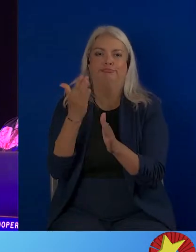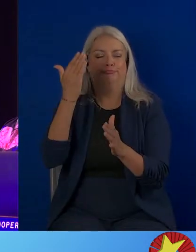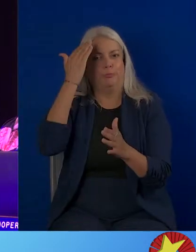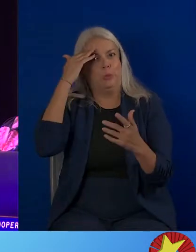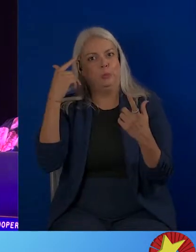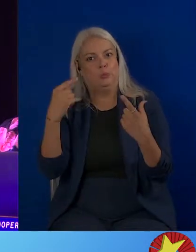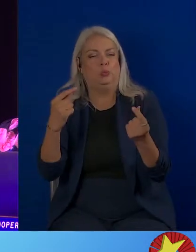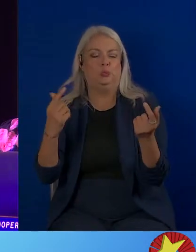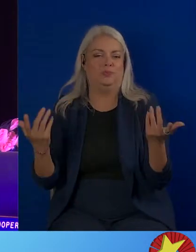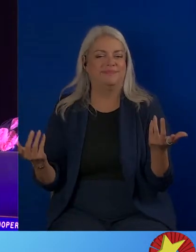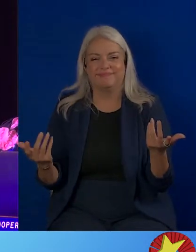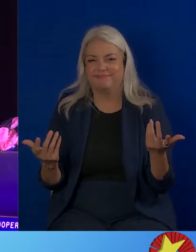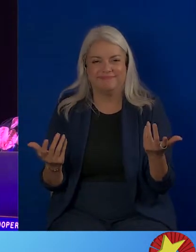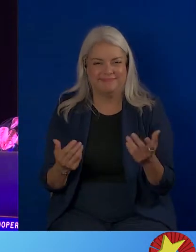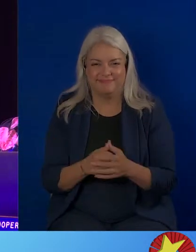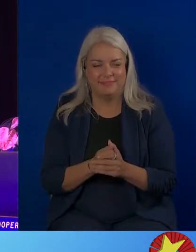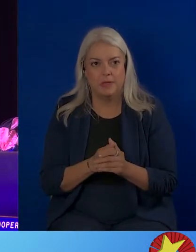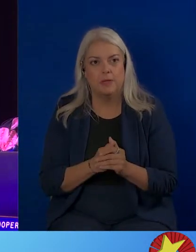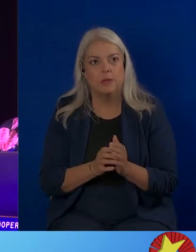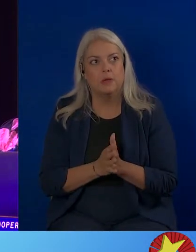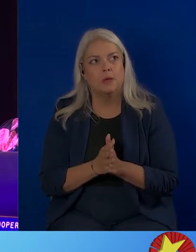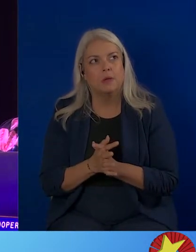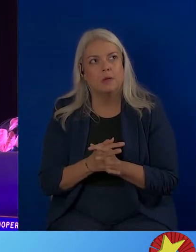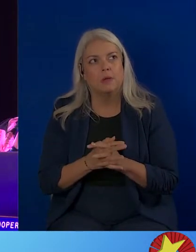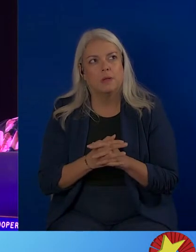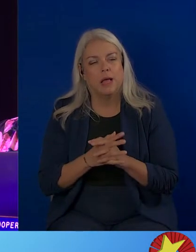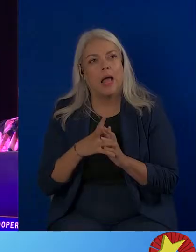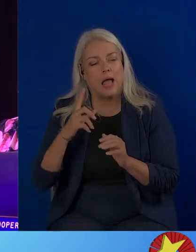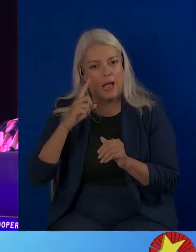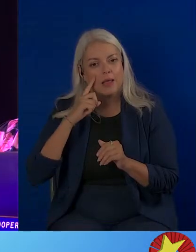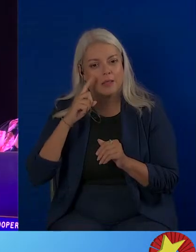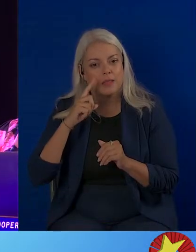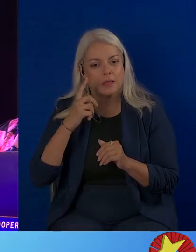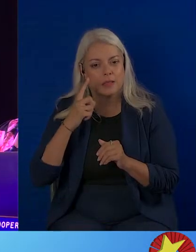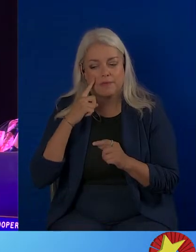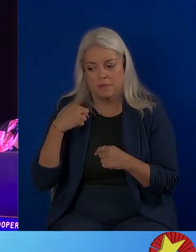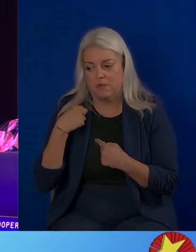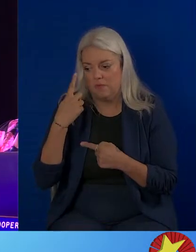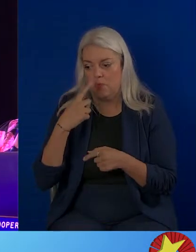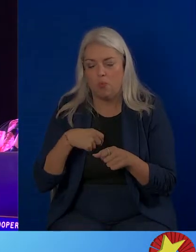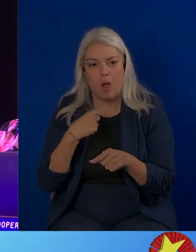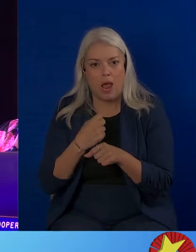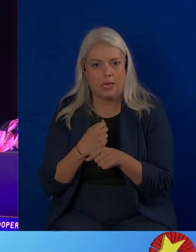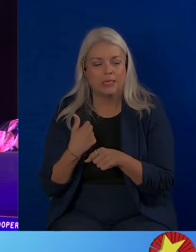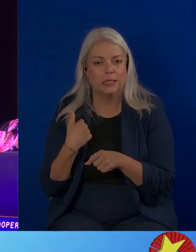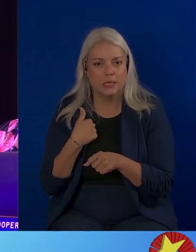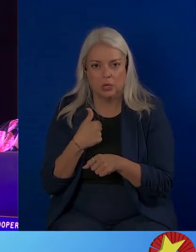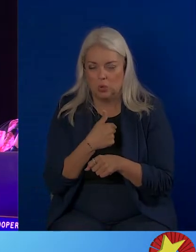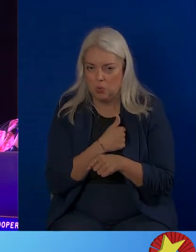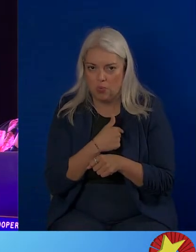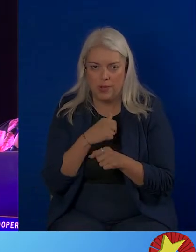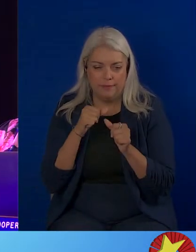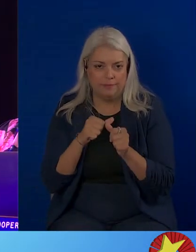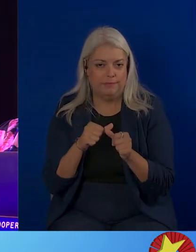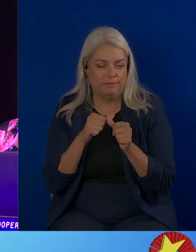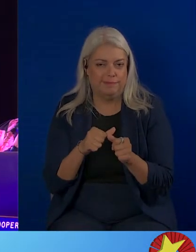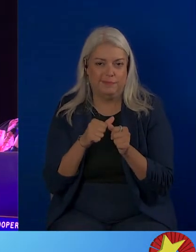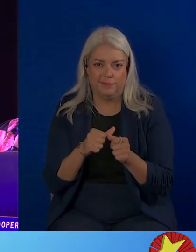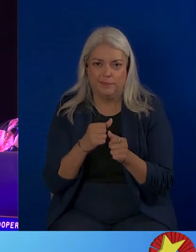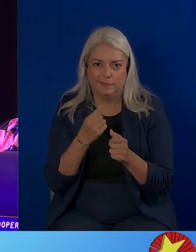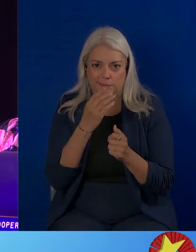why for definitely over a year now, we've been saying that these are tough conversations that we need to